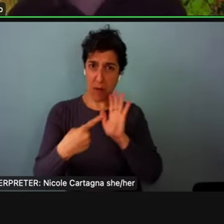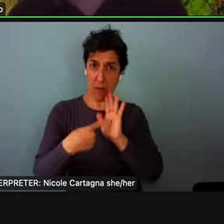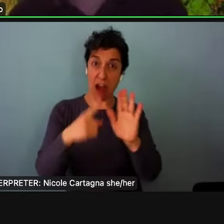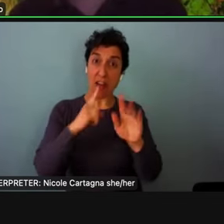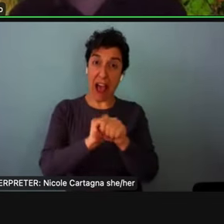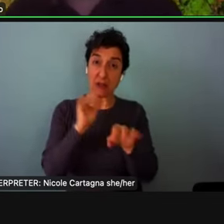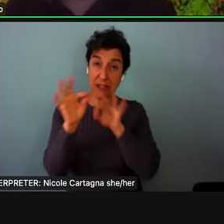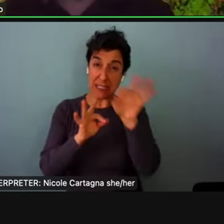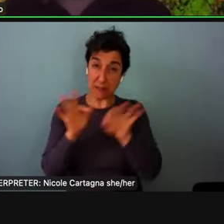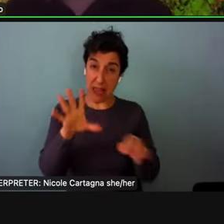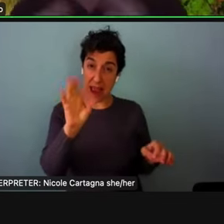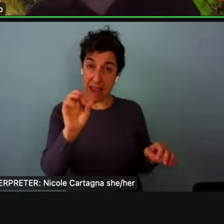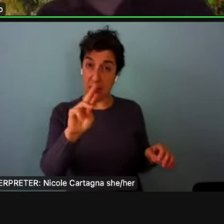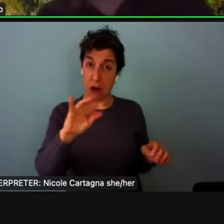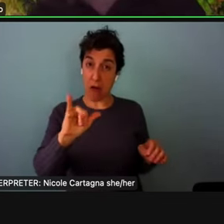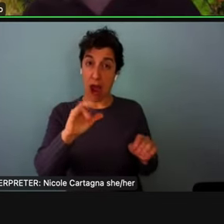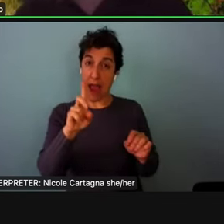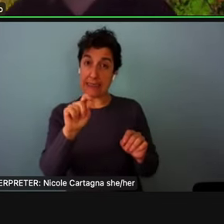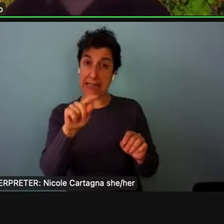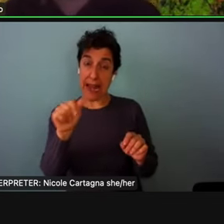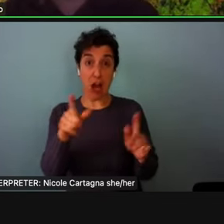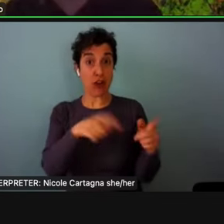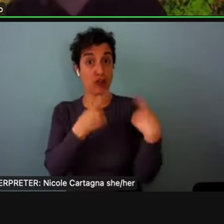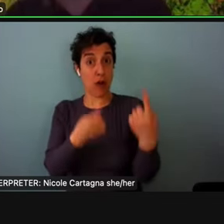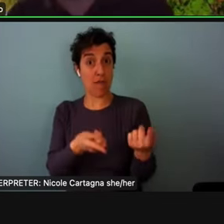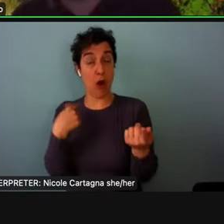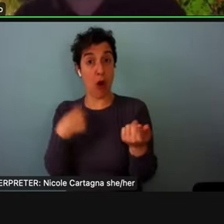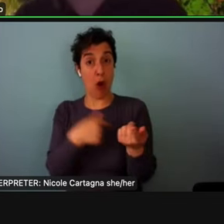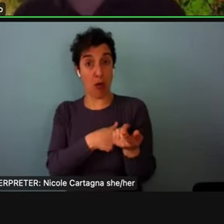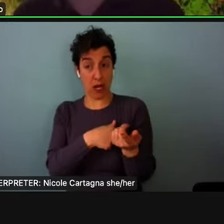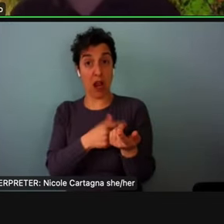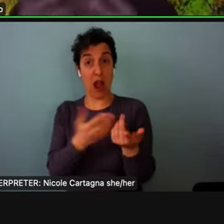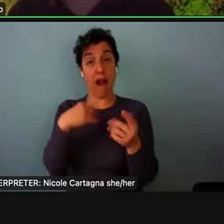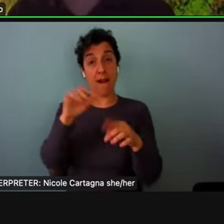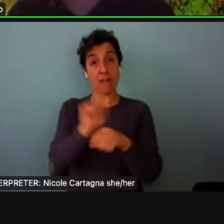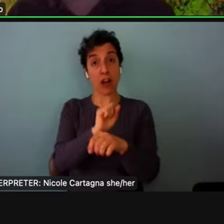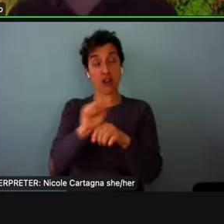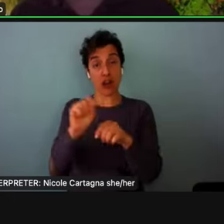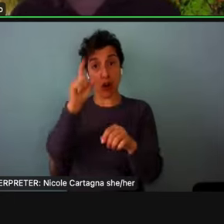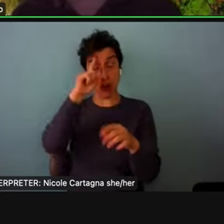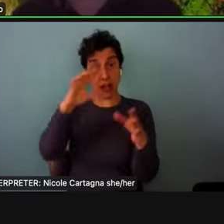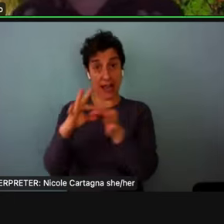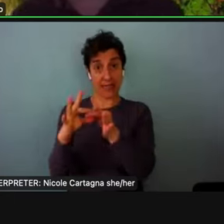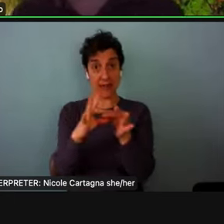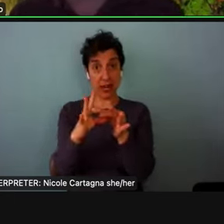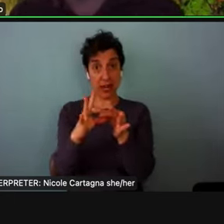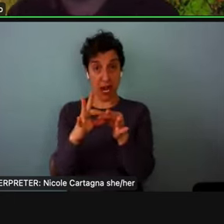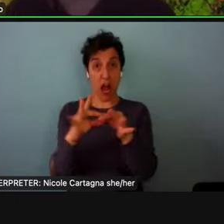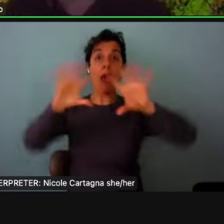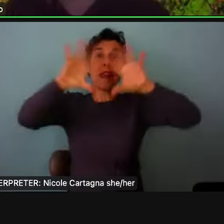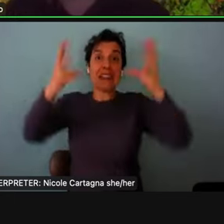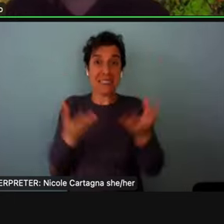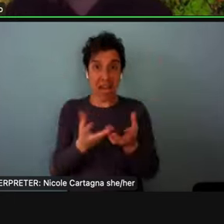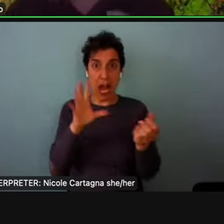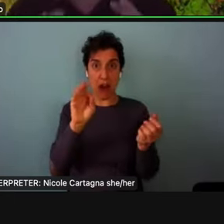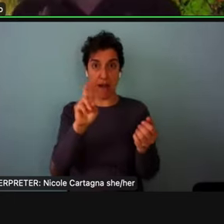right? So far, we have computed function connectivity by correlating the entire fMRI time series. But this